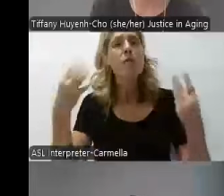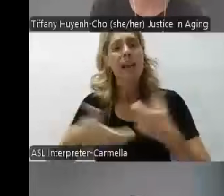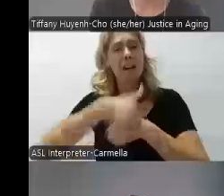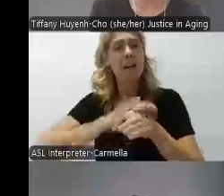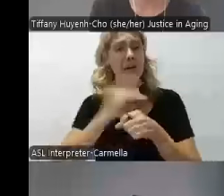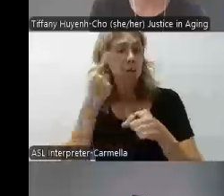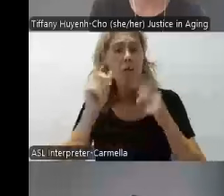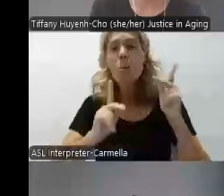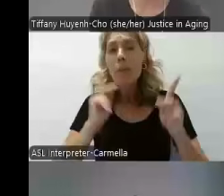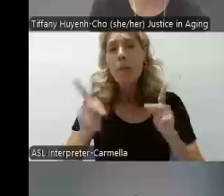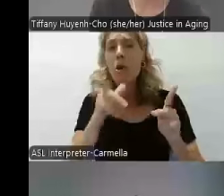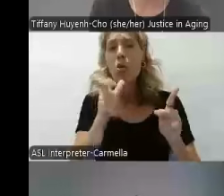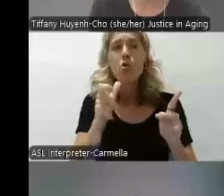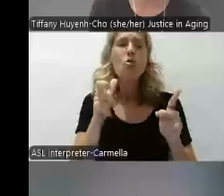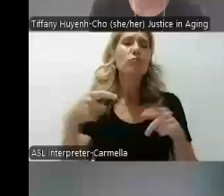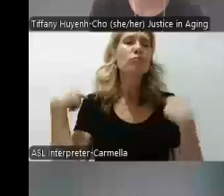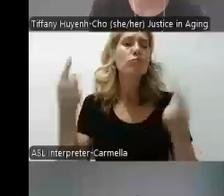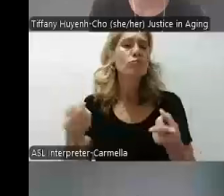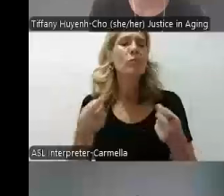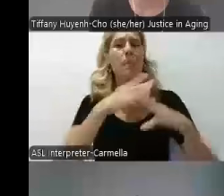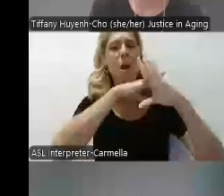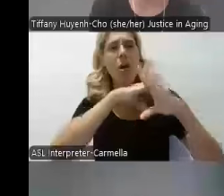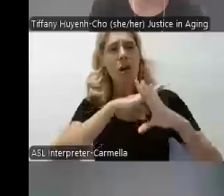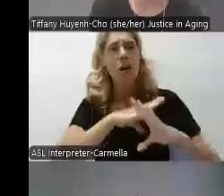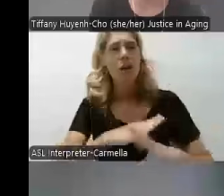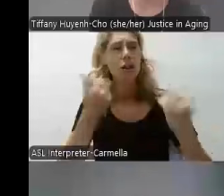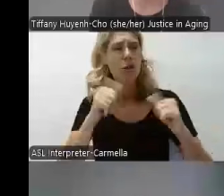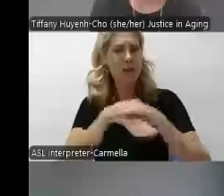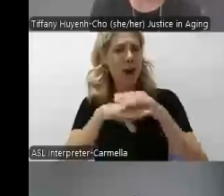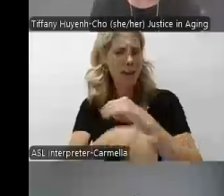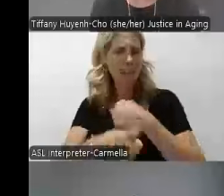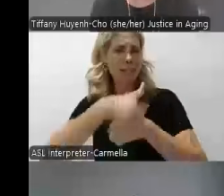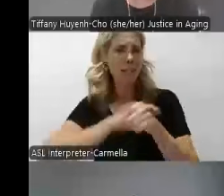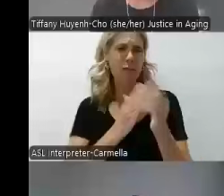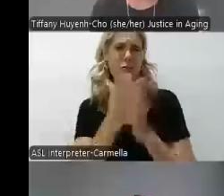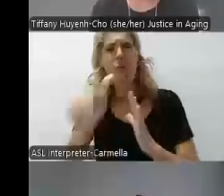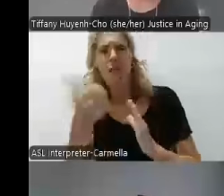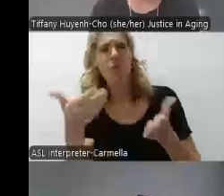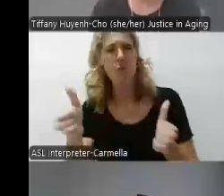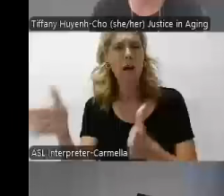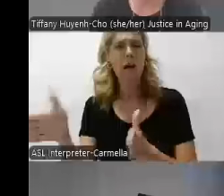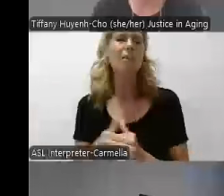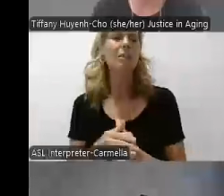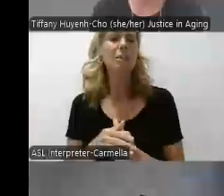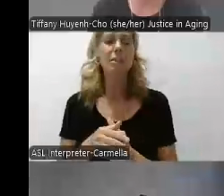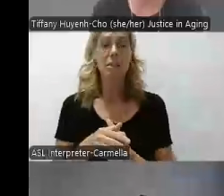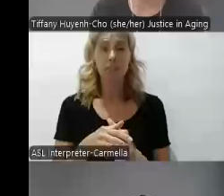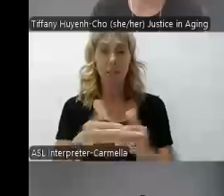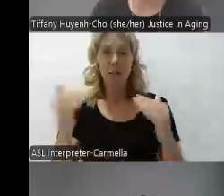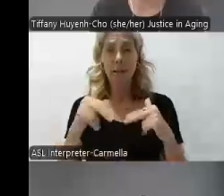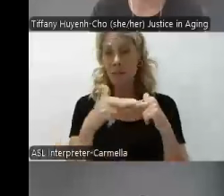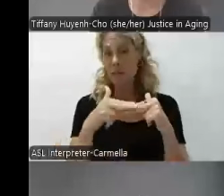for people who traditionally face barriers when they're trying to access coverage through other avenues. Next